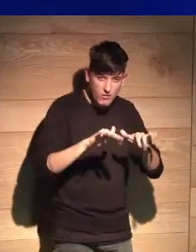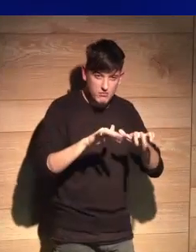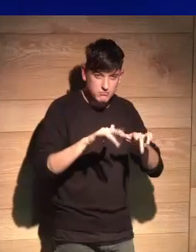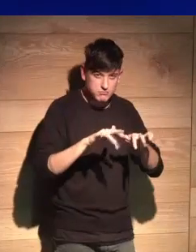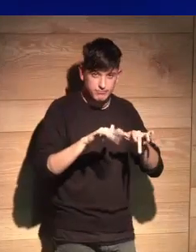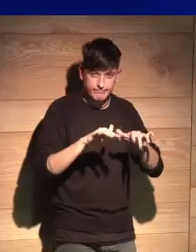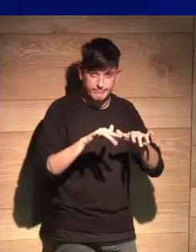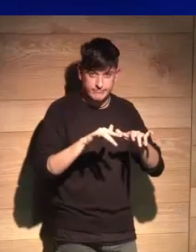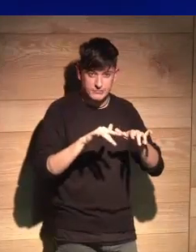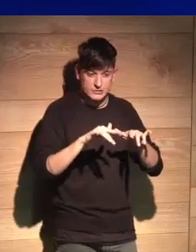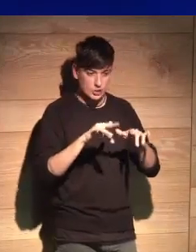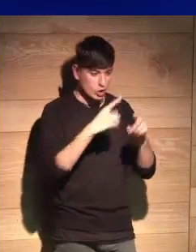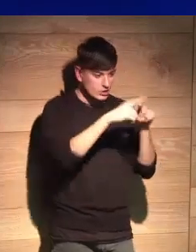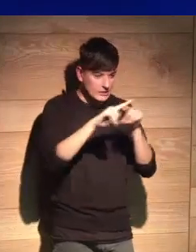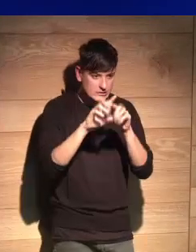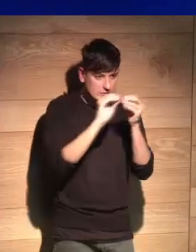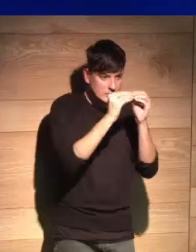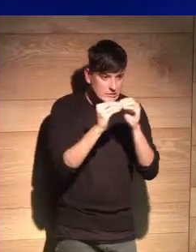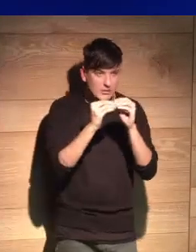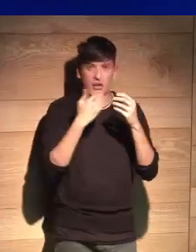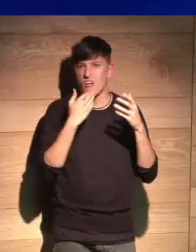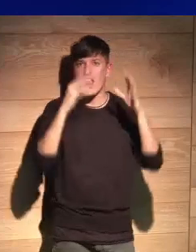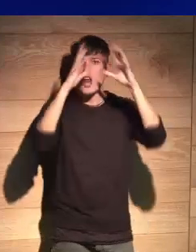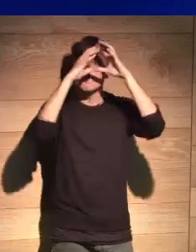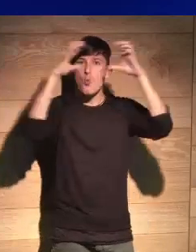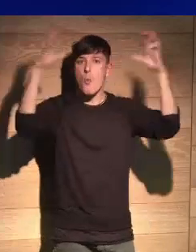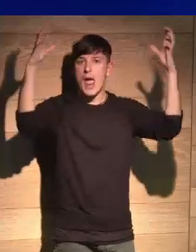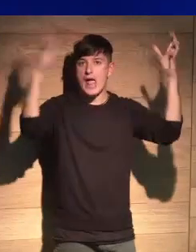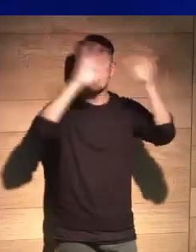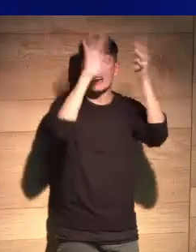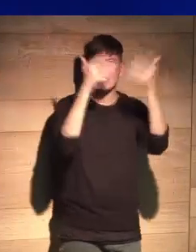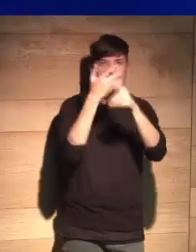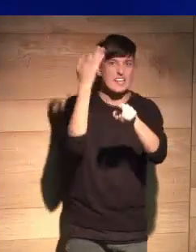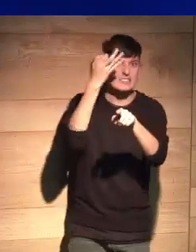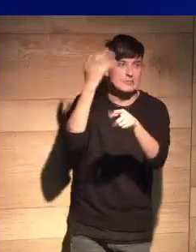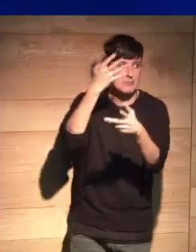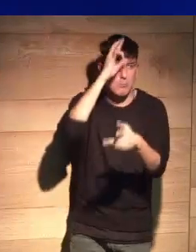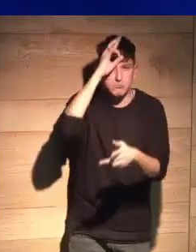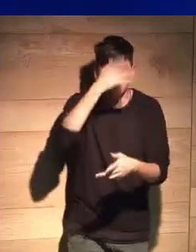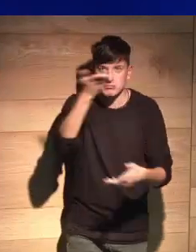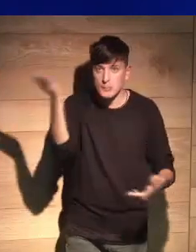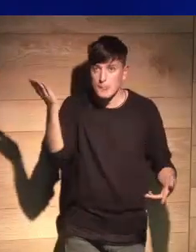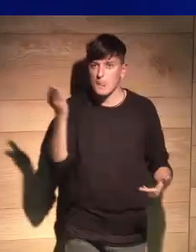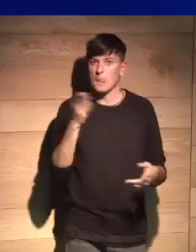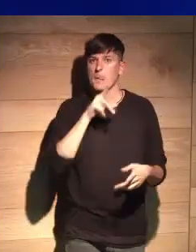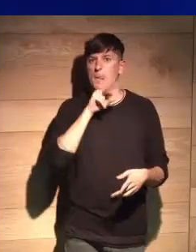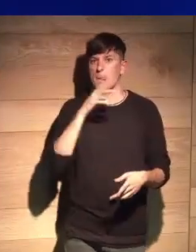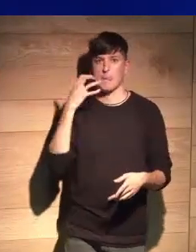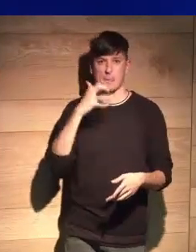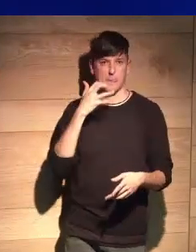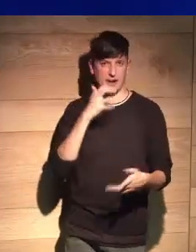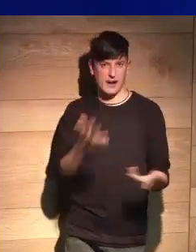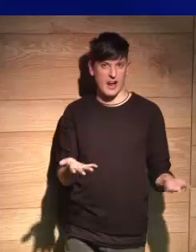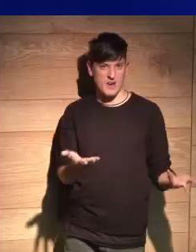spends 10 hours in front of a computer, who fixes things in the cloud, something we don't know what it